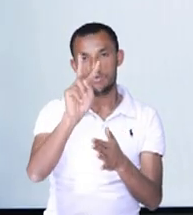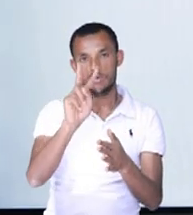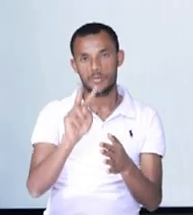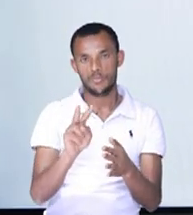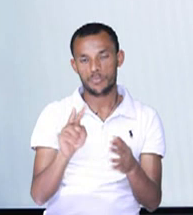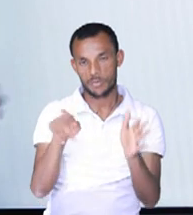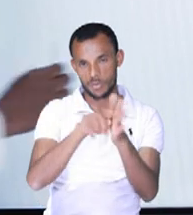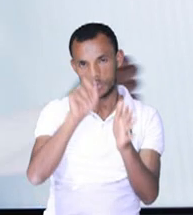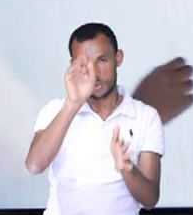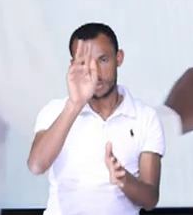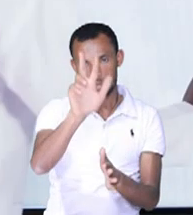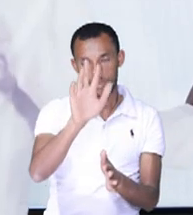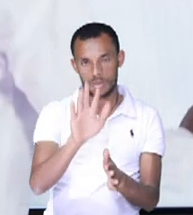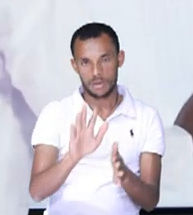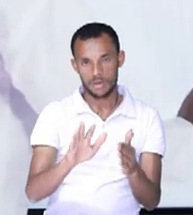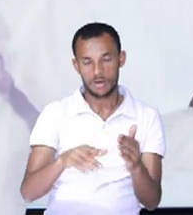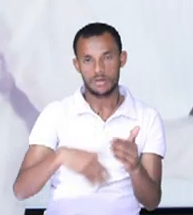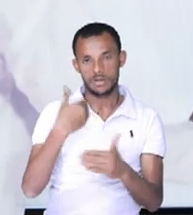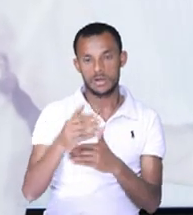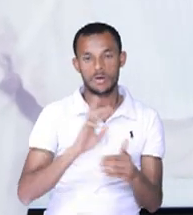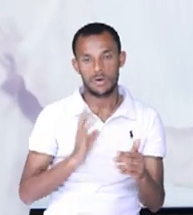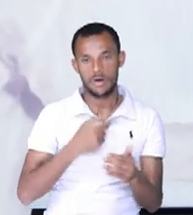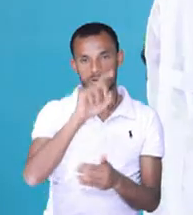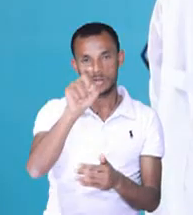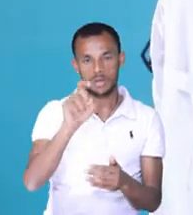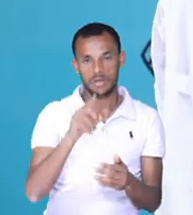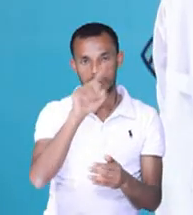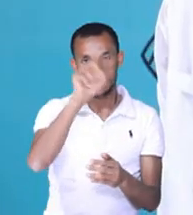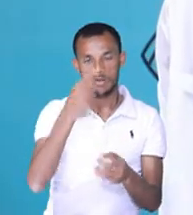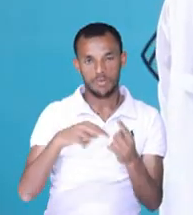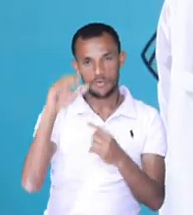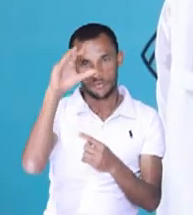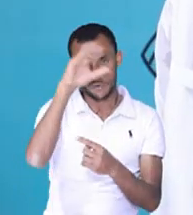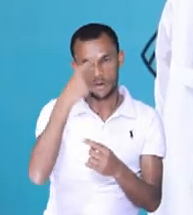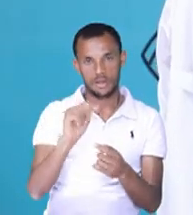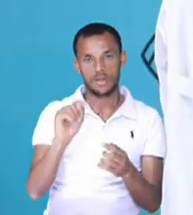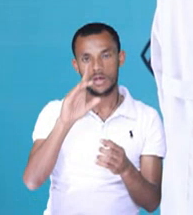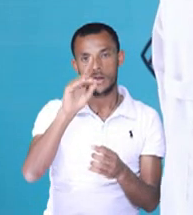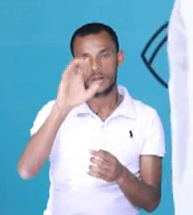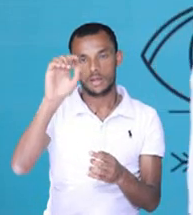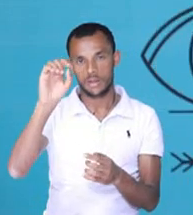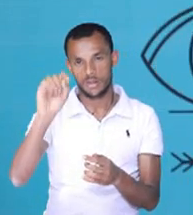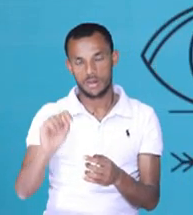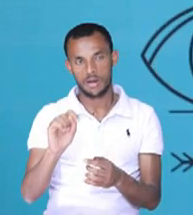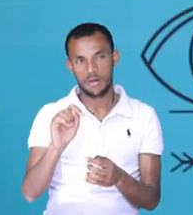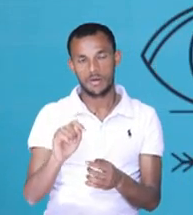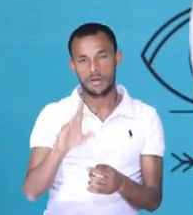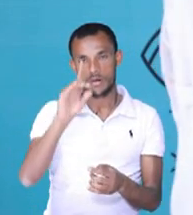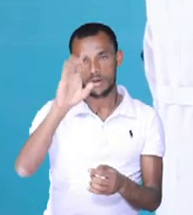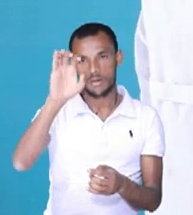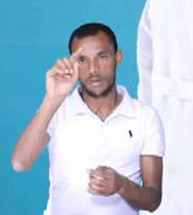5. Then, what you are asked? You are asked to find the determinant of, remember,